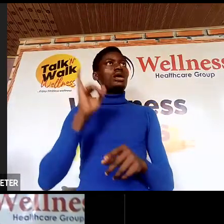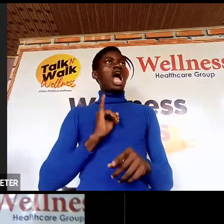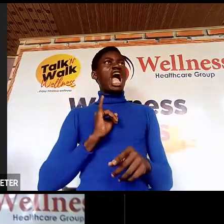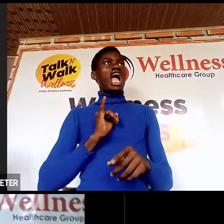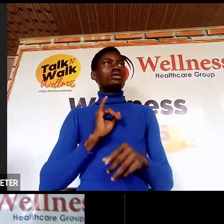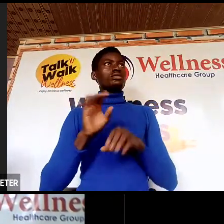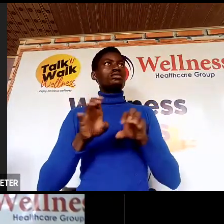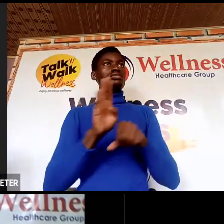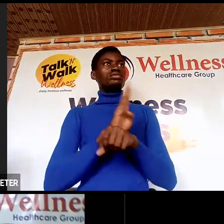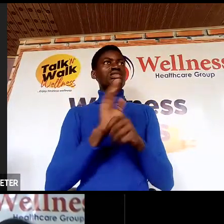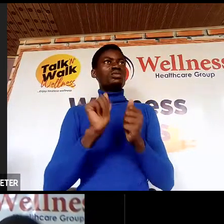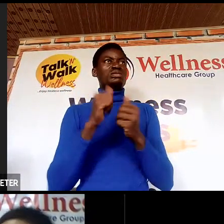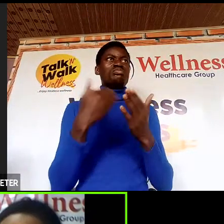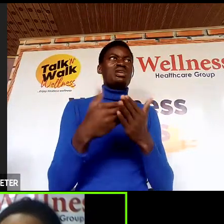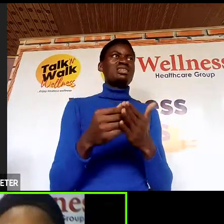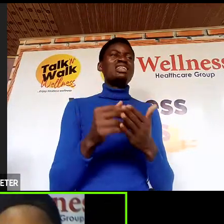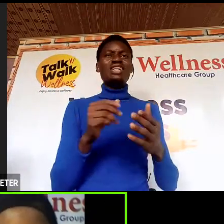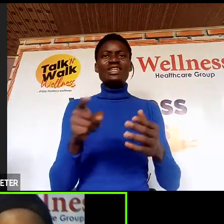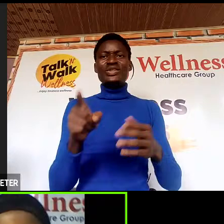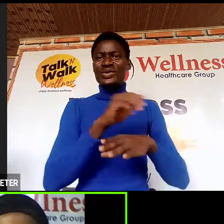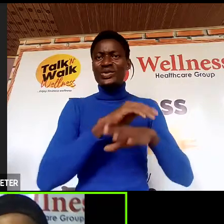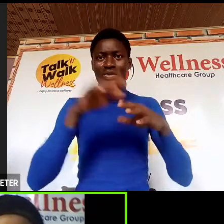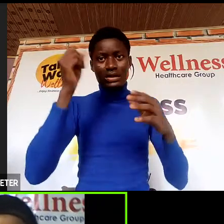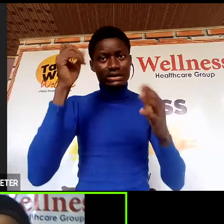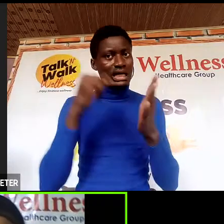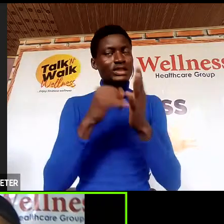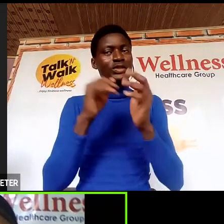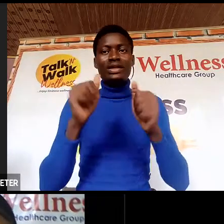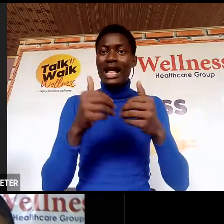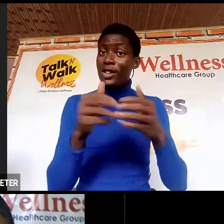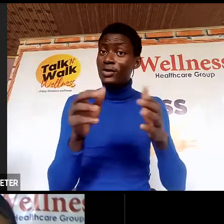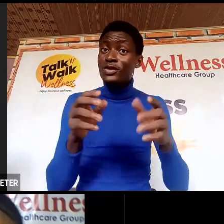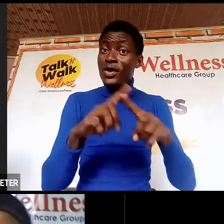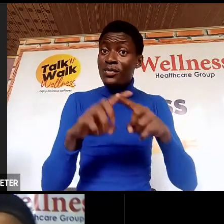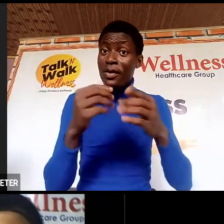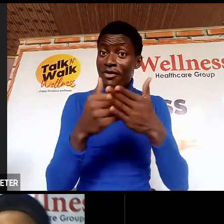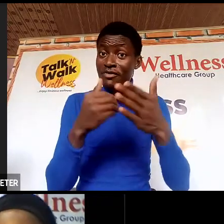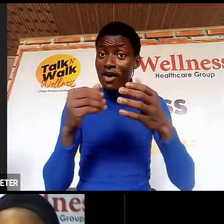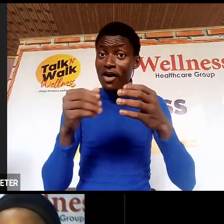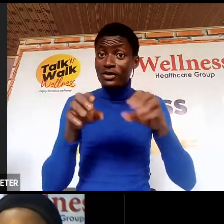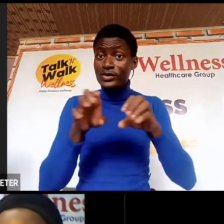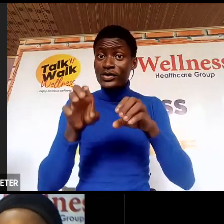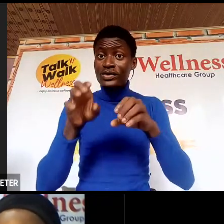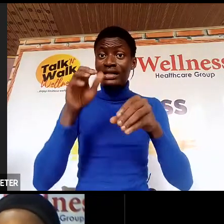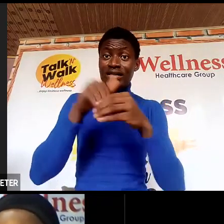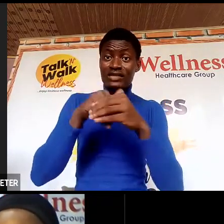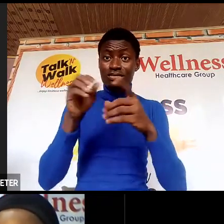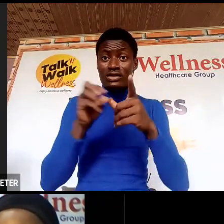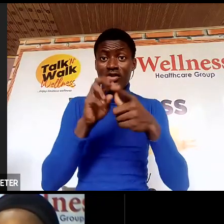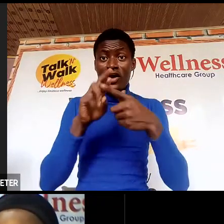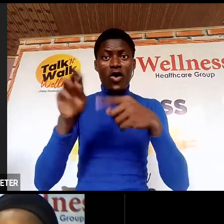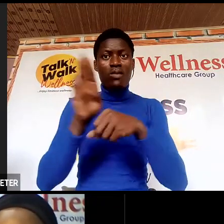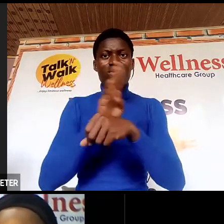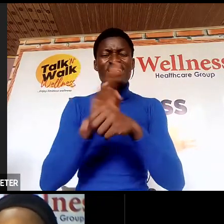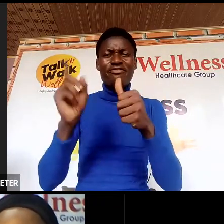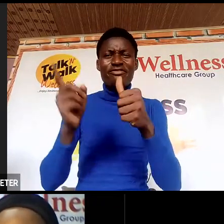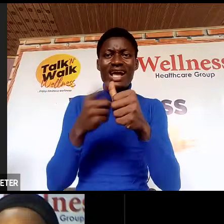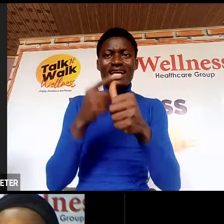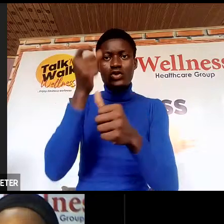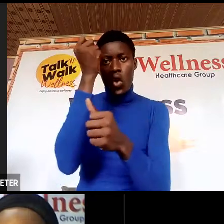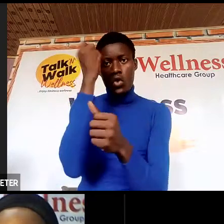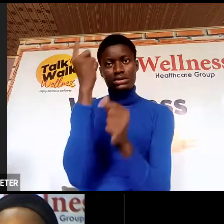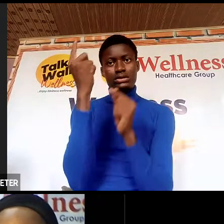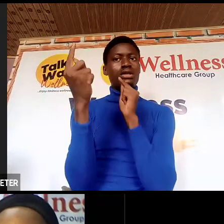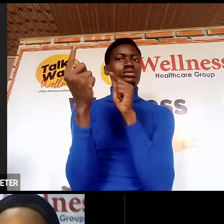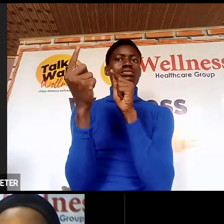money. but so I try to. So it's important for you to understand where the money is coming from. You guess how you're